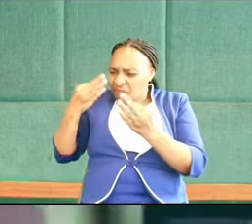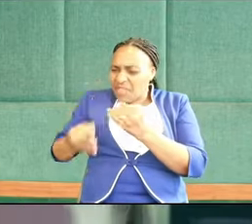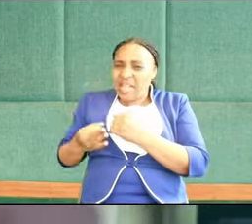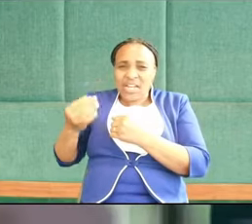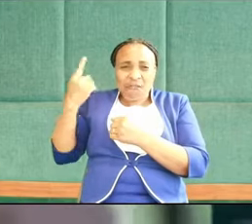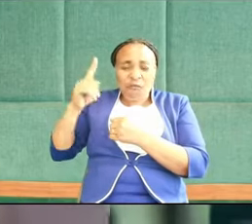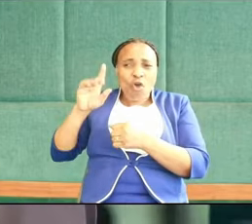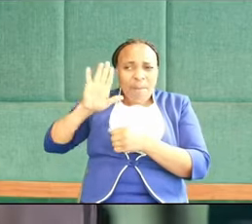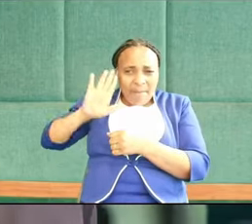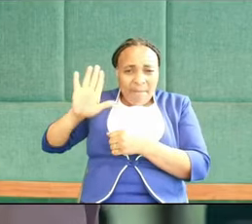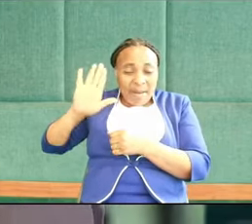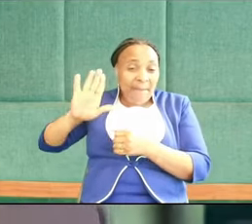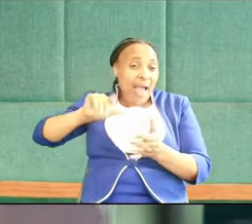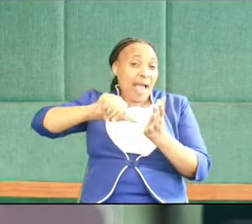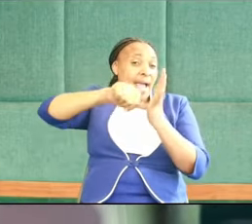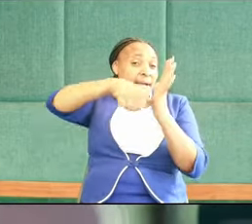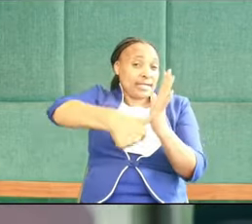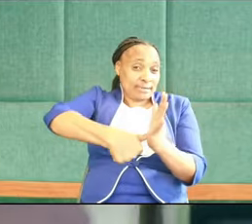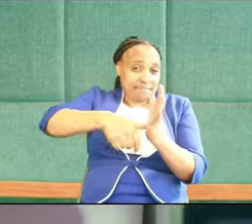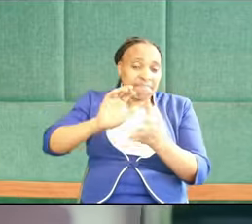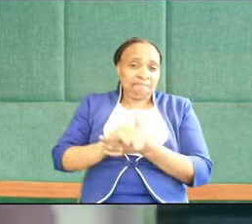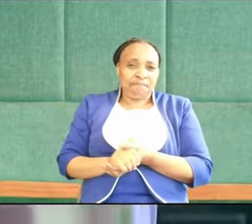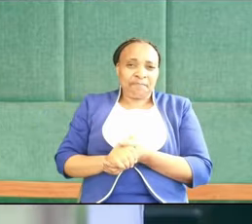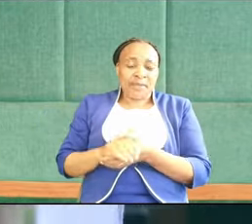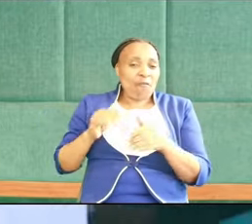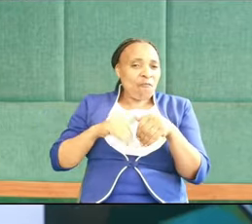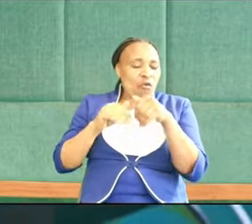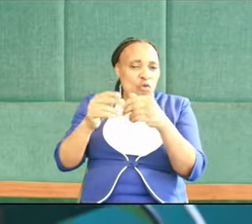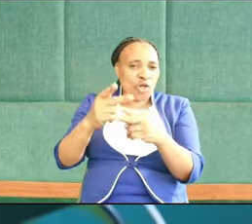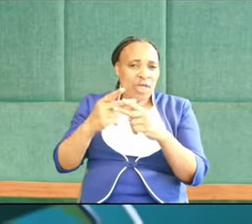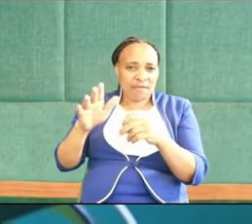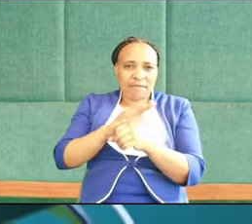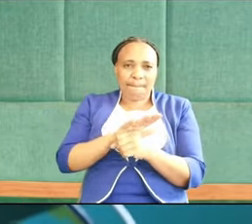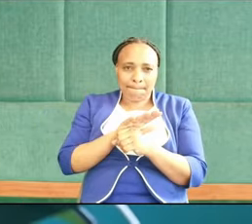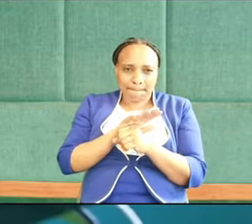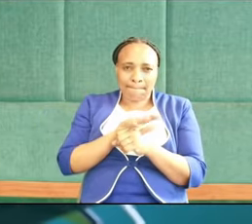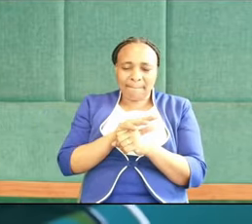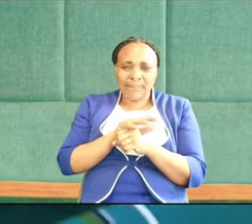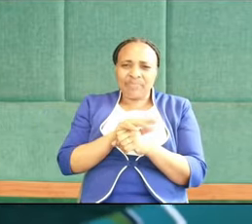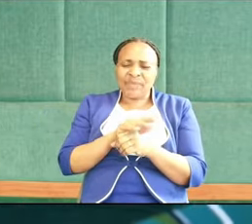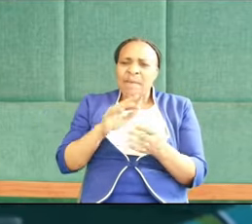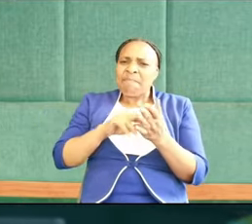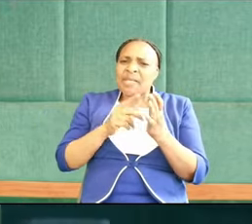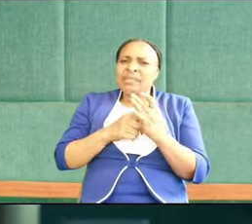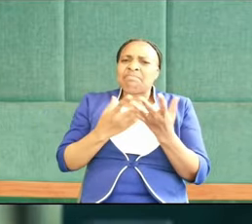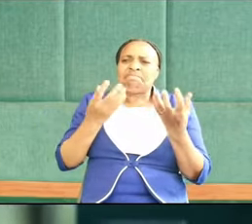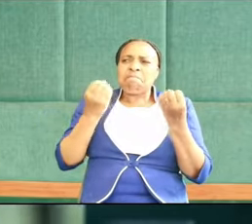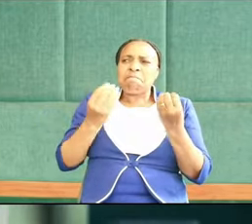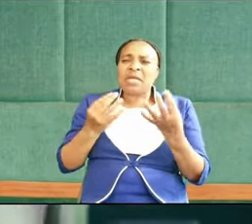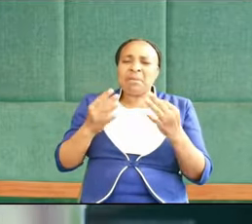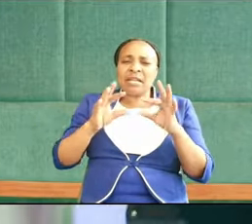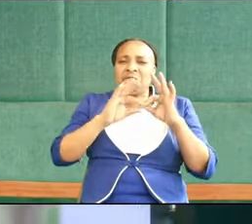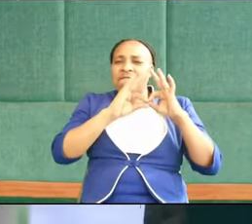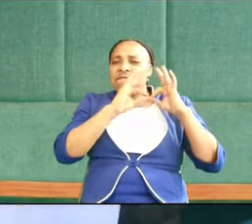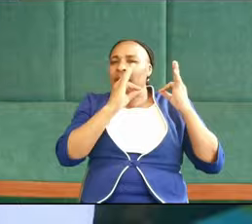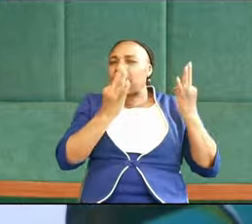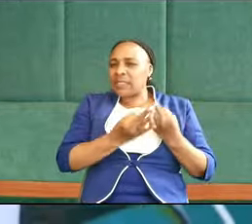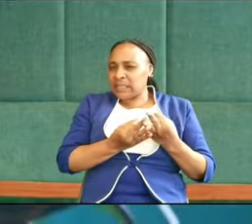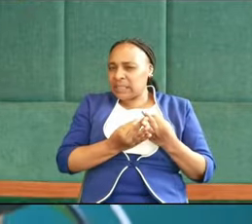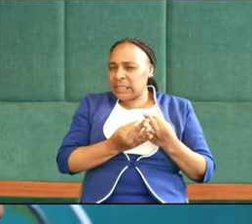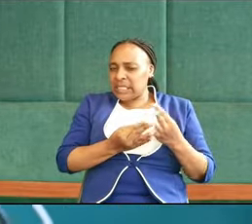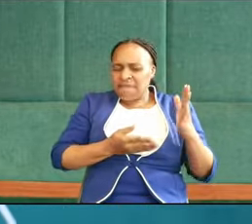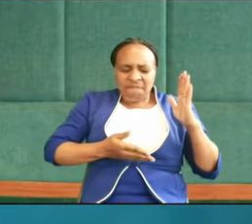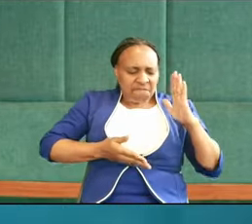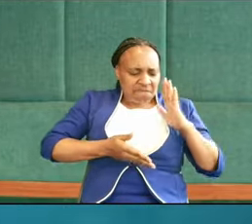of his identity. Follow me very carefully. Many families are quick